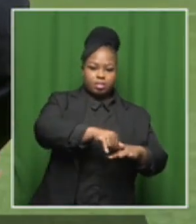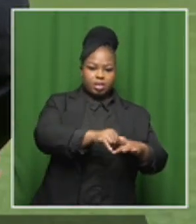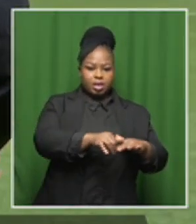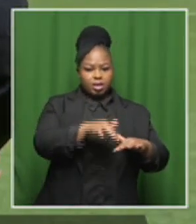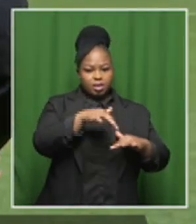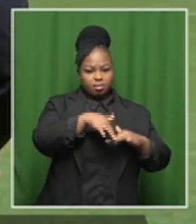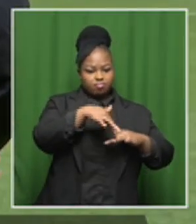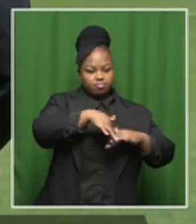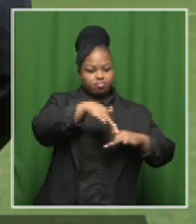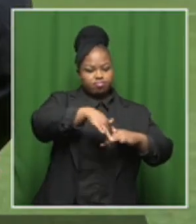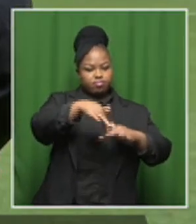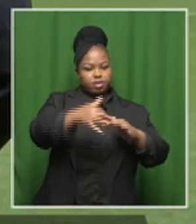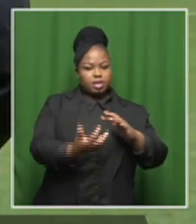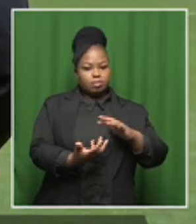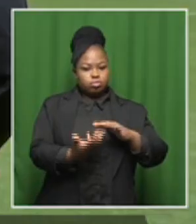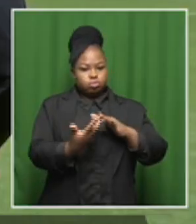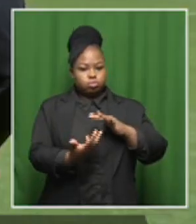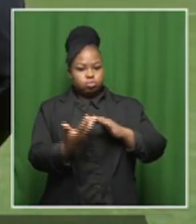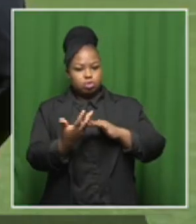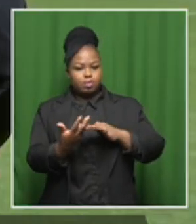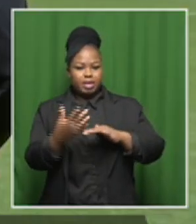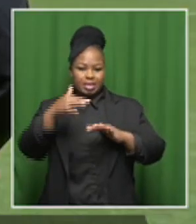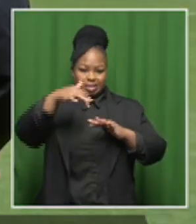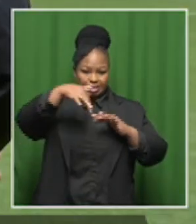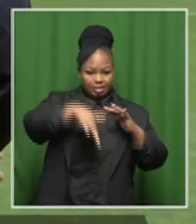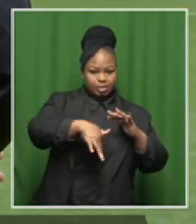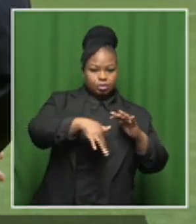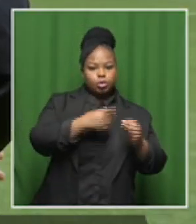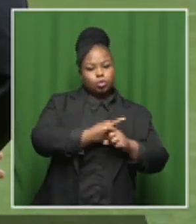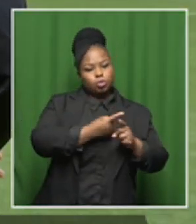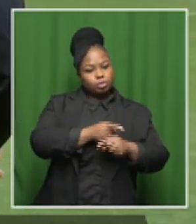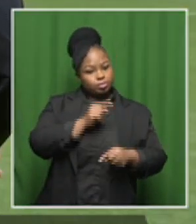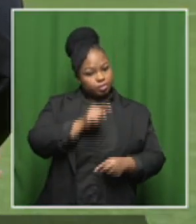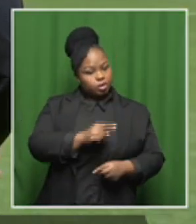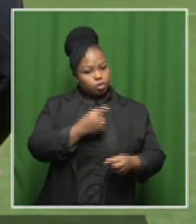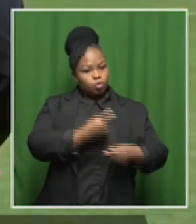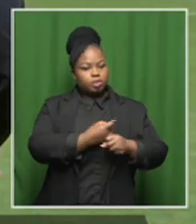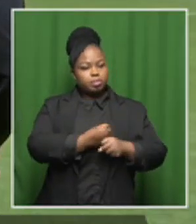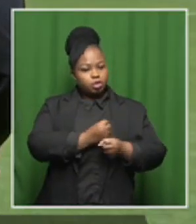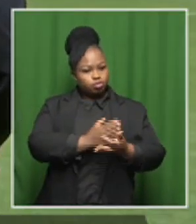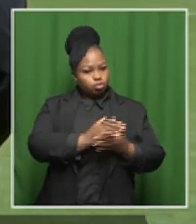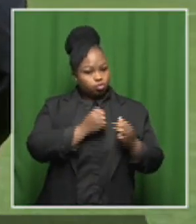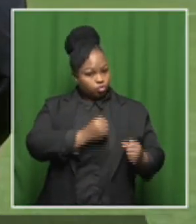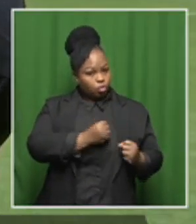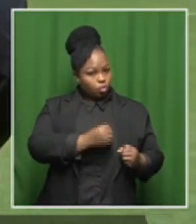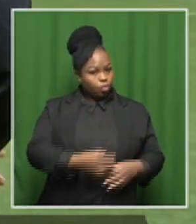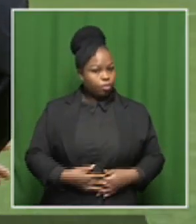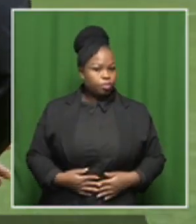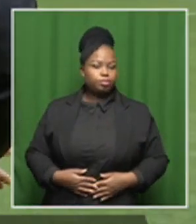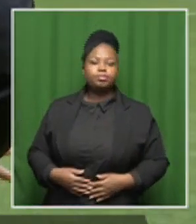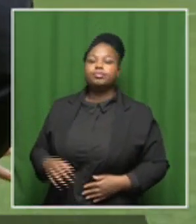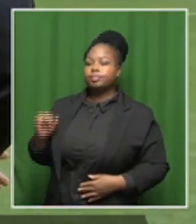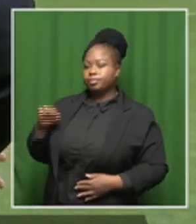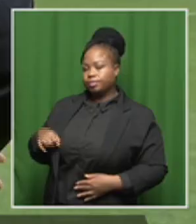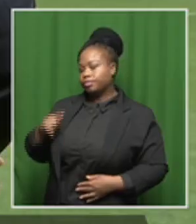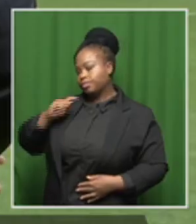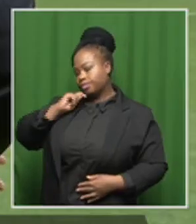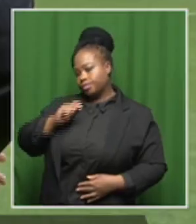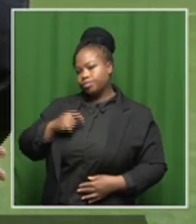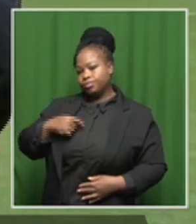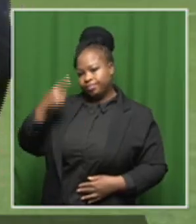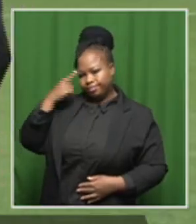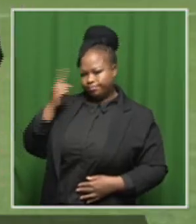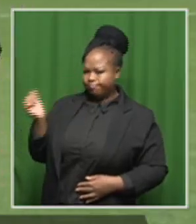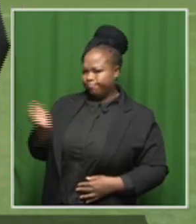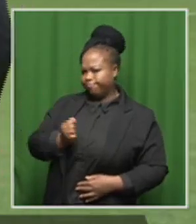amongst these fibers, but those roots go all the way down, and this is what actually reinforces the pitch. Is that correct? 100%. I think we should get you